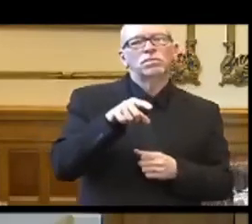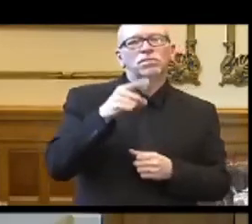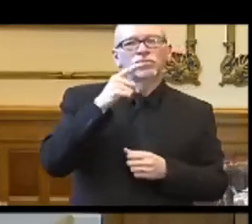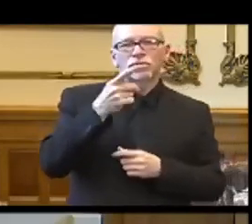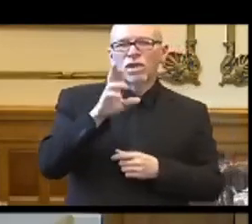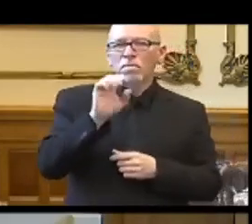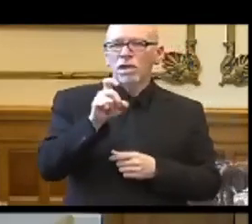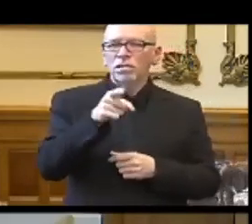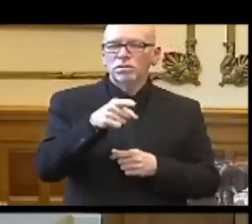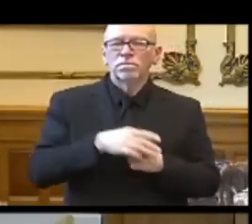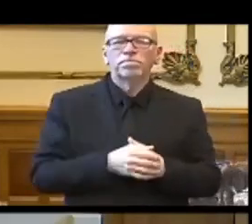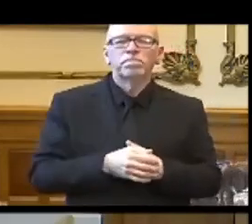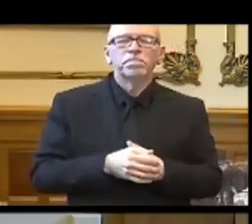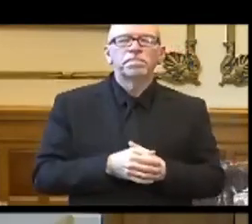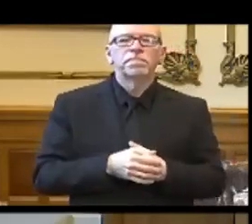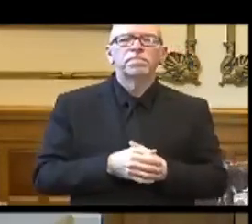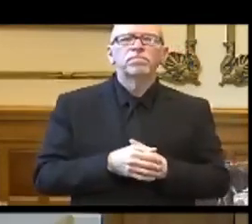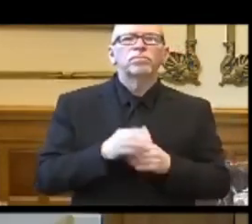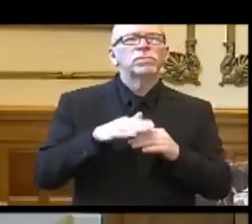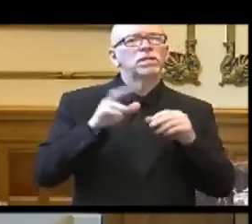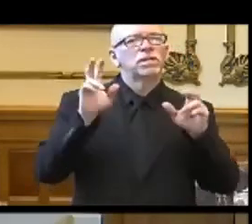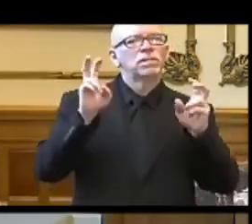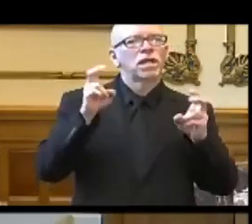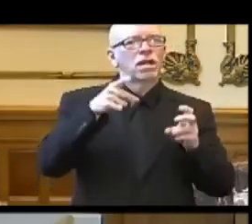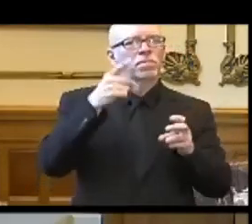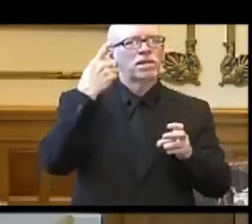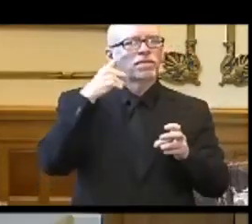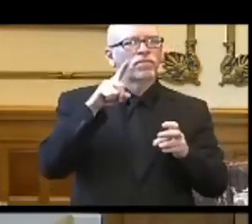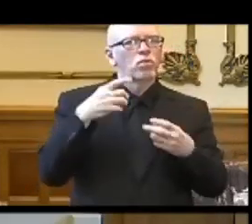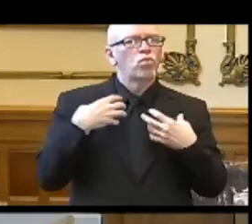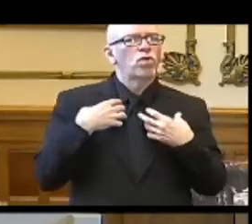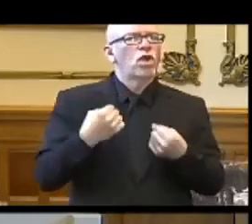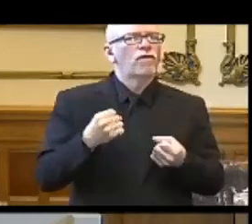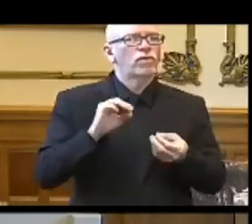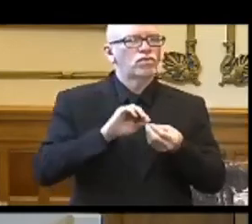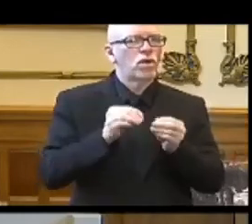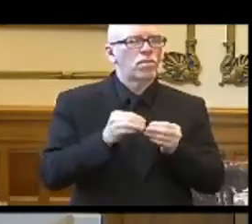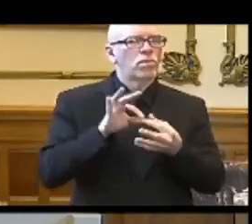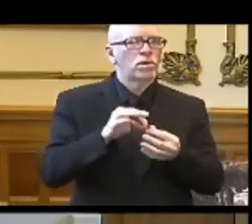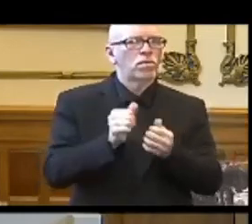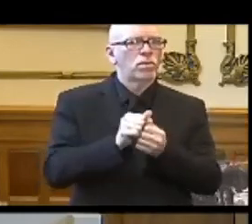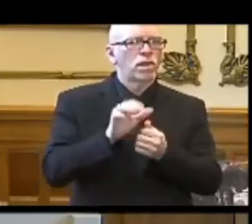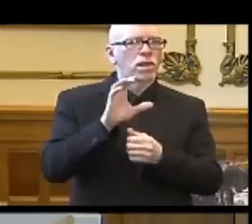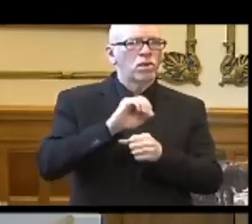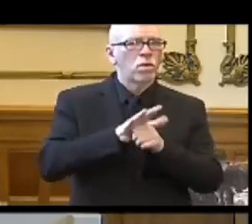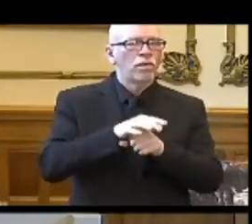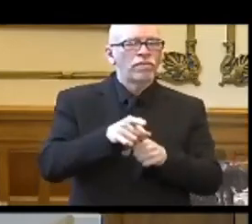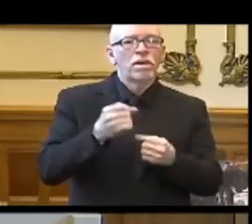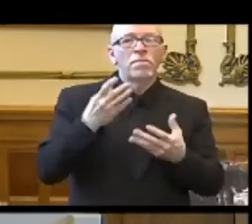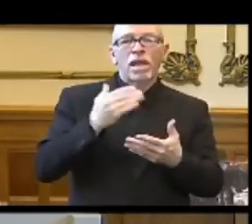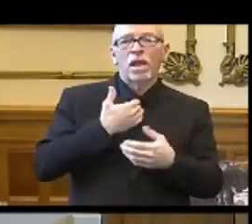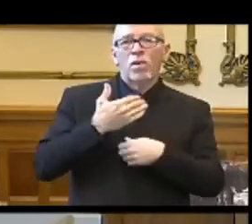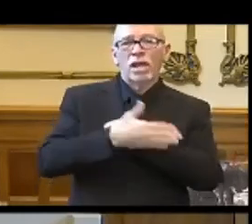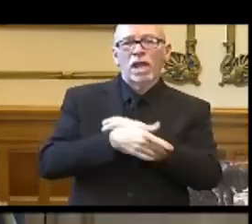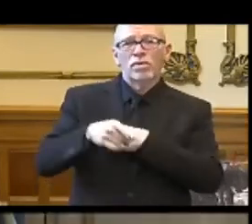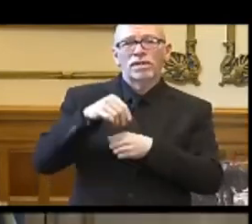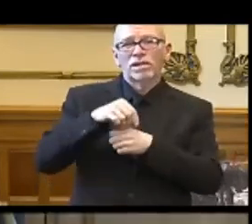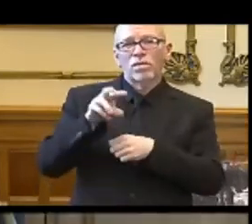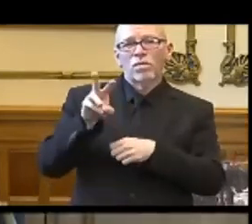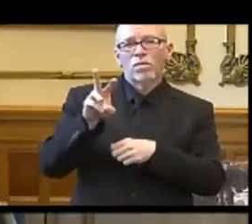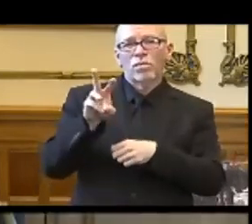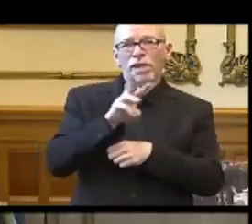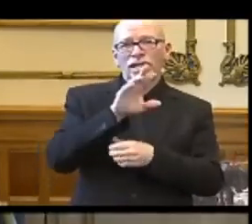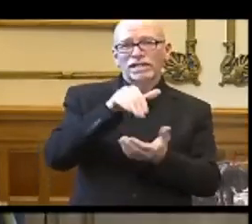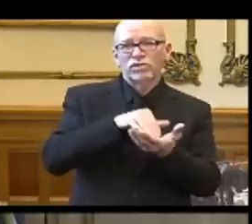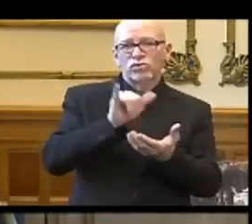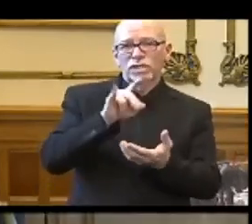Dr. Box. On the topic of recovery numbers related to COVID-19, many of our counties here in West Central Indiana